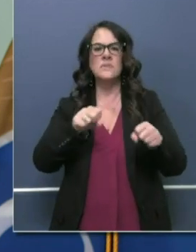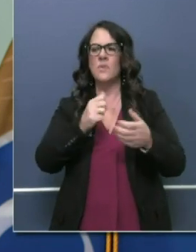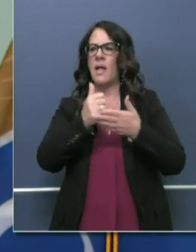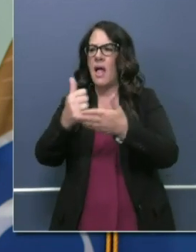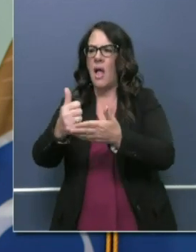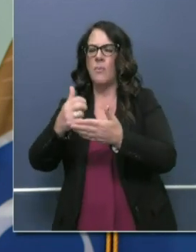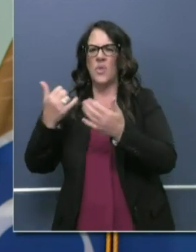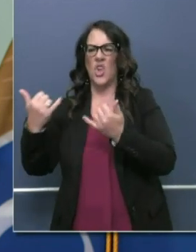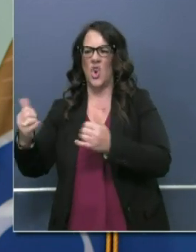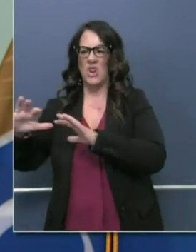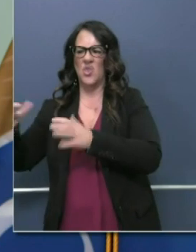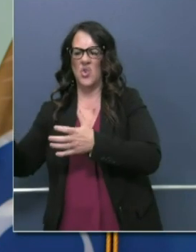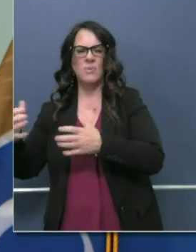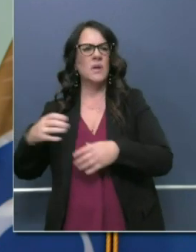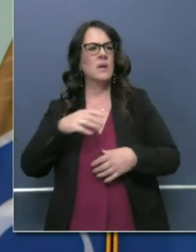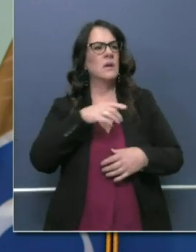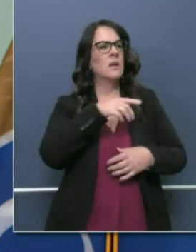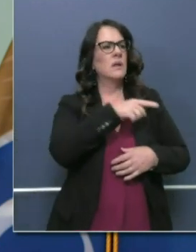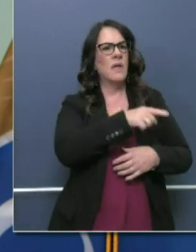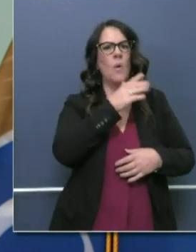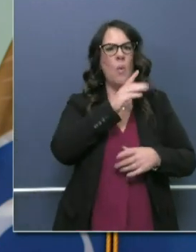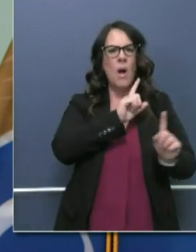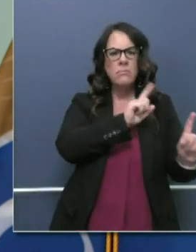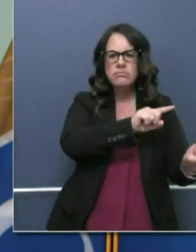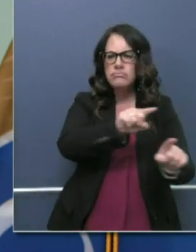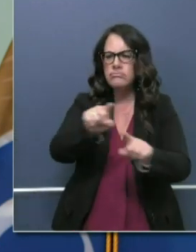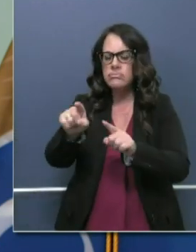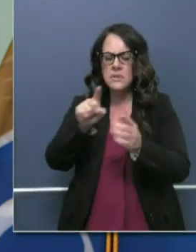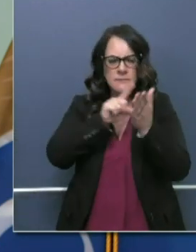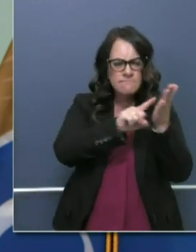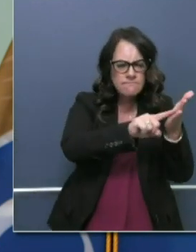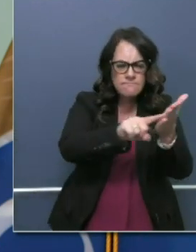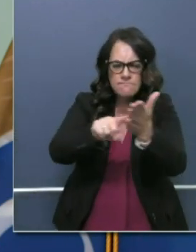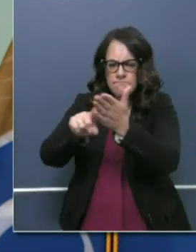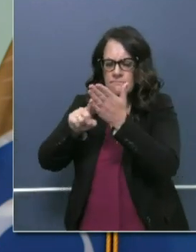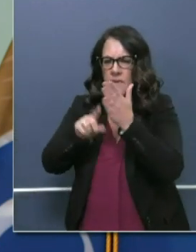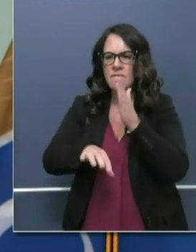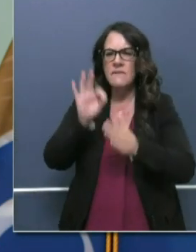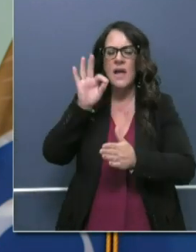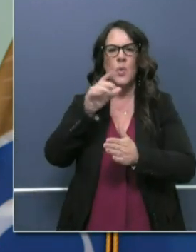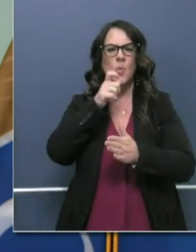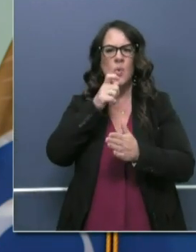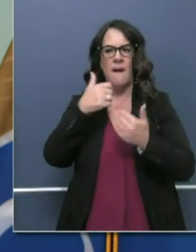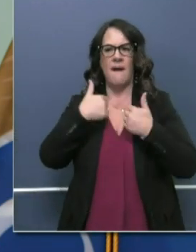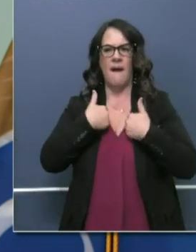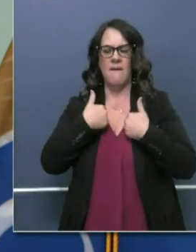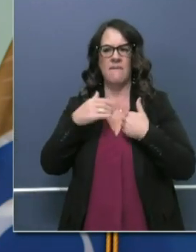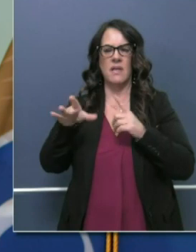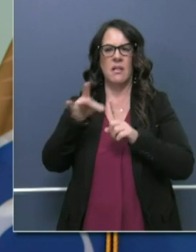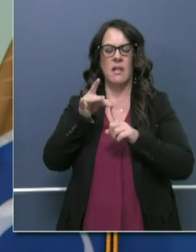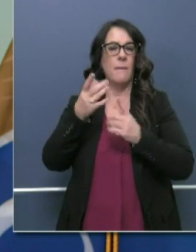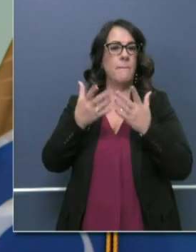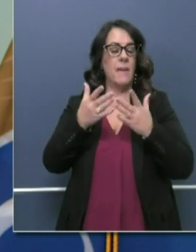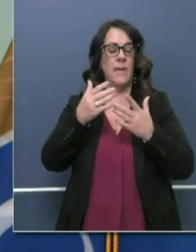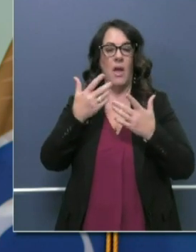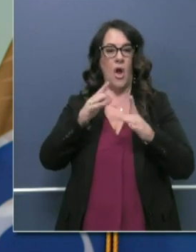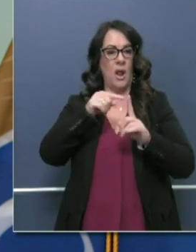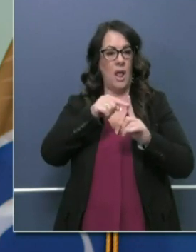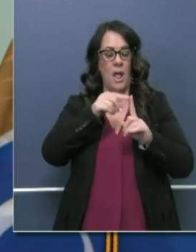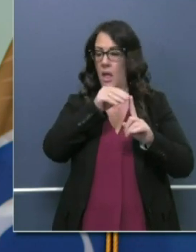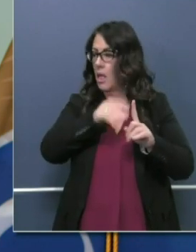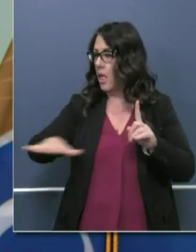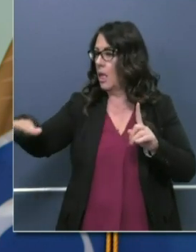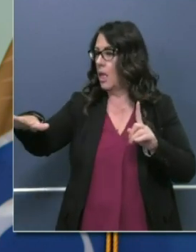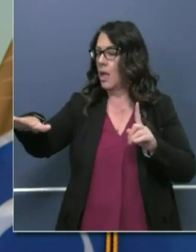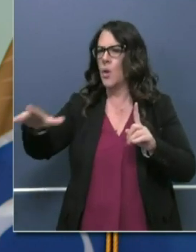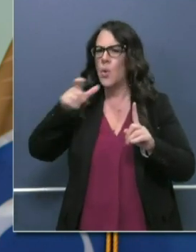workforce that persists and exists throughout the state of California to begin the process of advancing